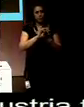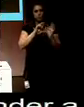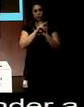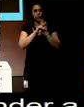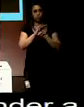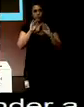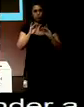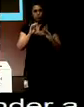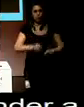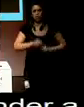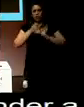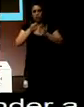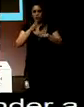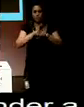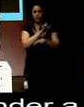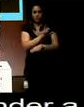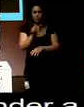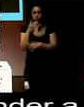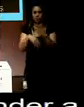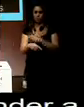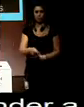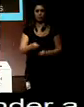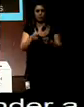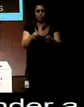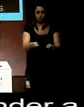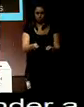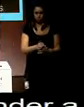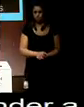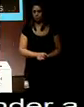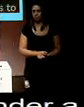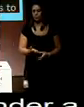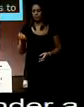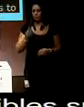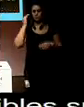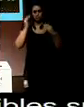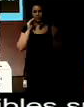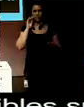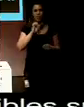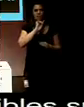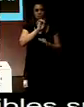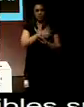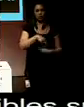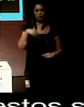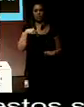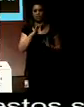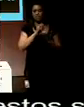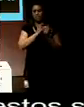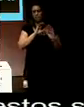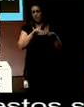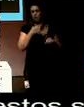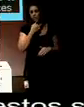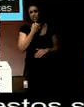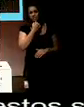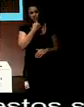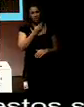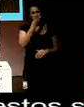accessible in a short term all these resources to this segment of population. The General